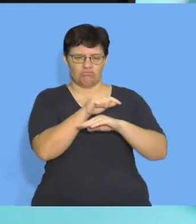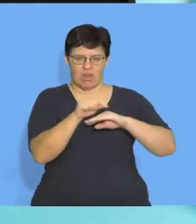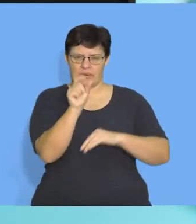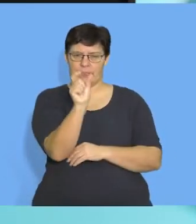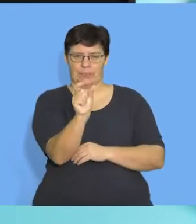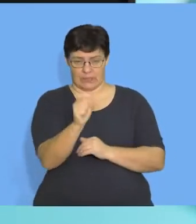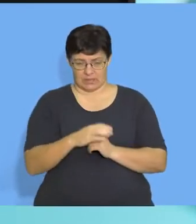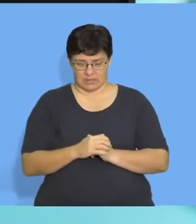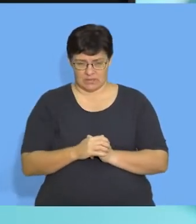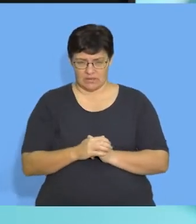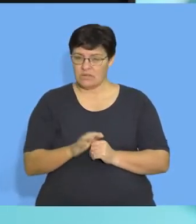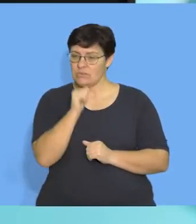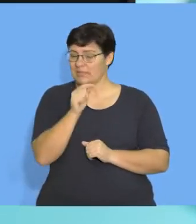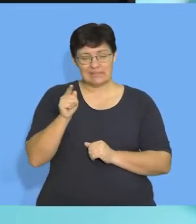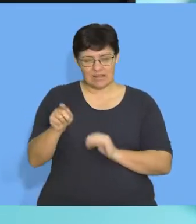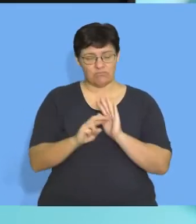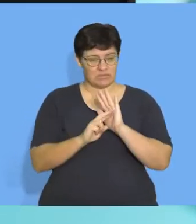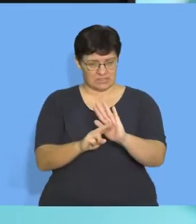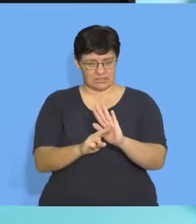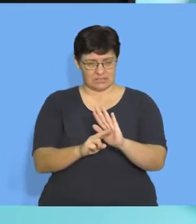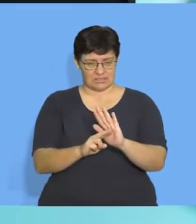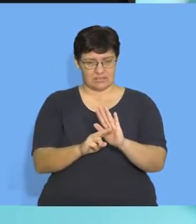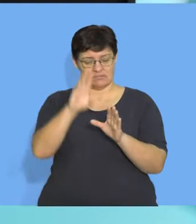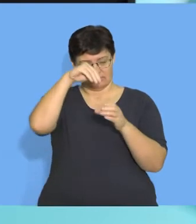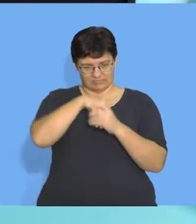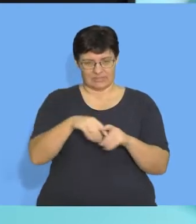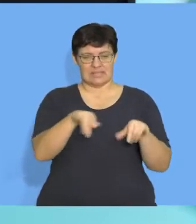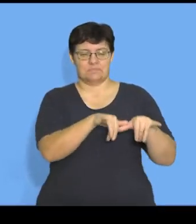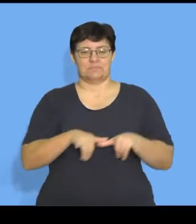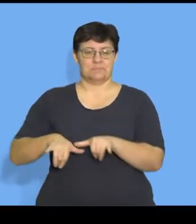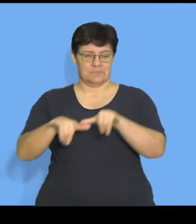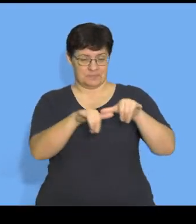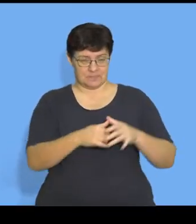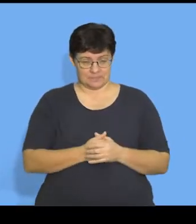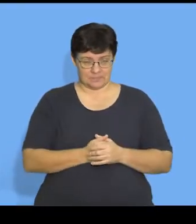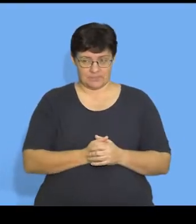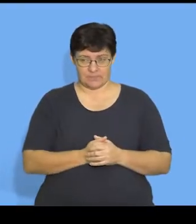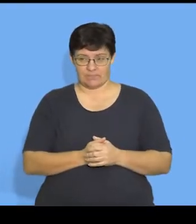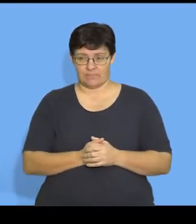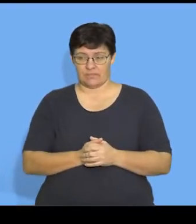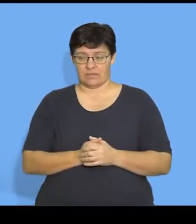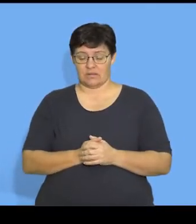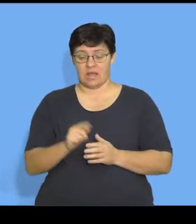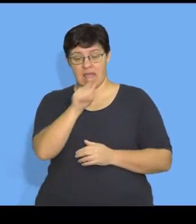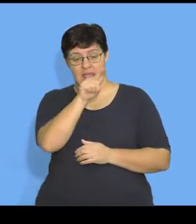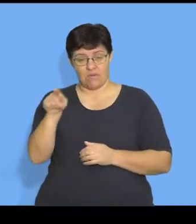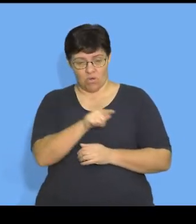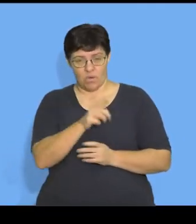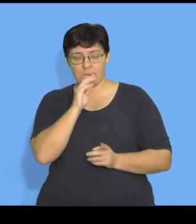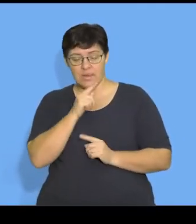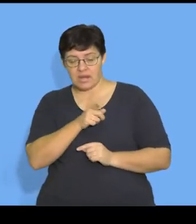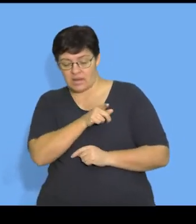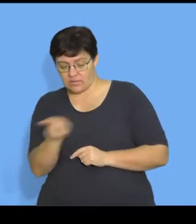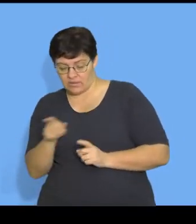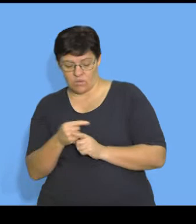what vector I'm representing. It's all represented the same way. The arrow part shows me the direction.